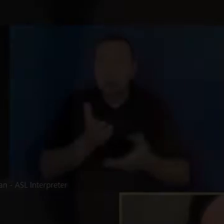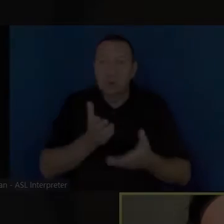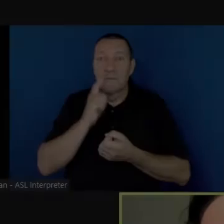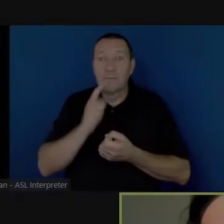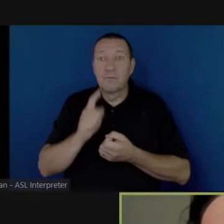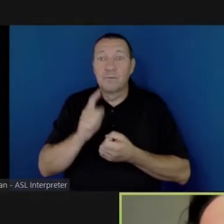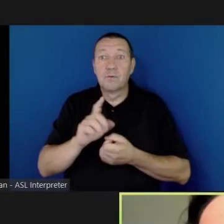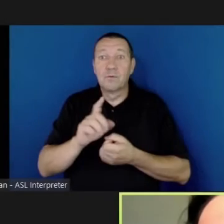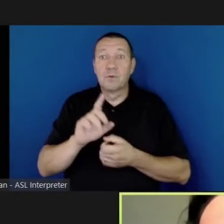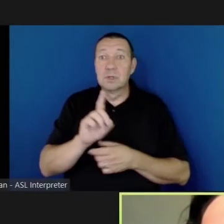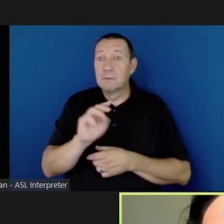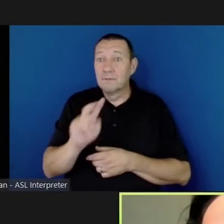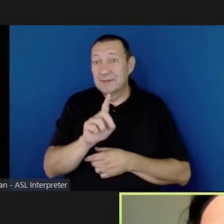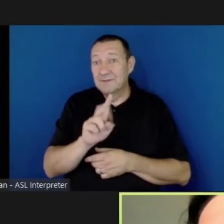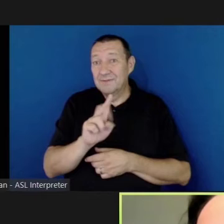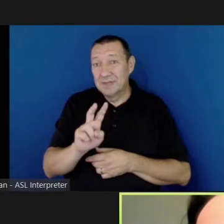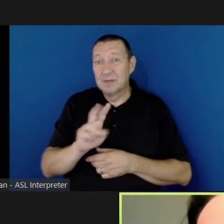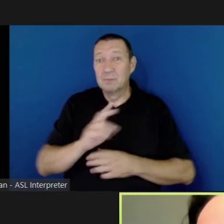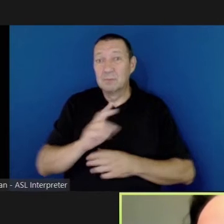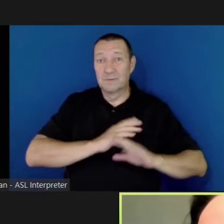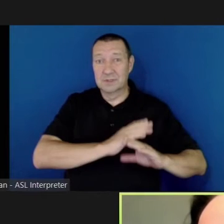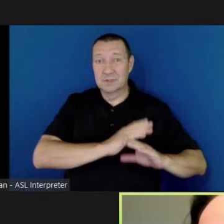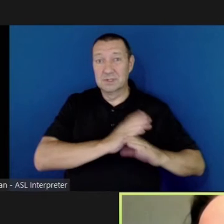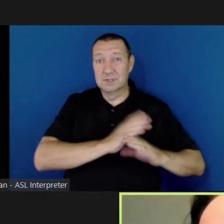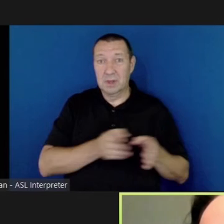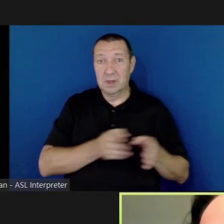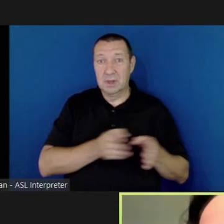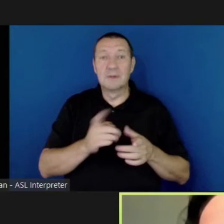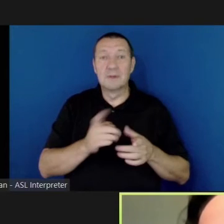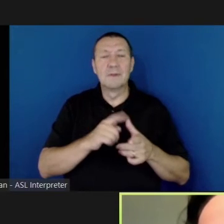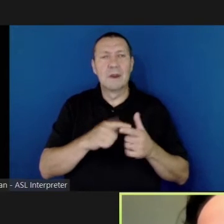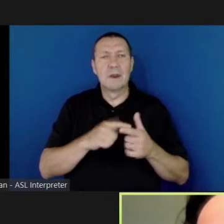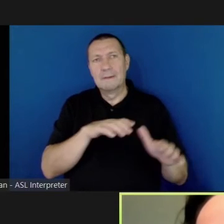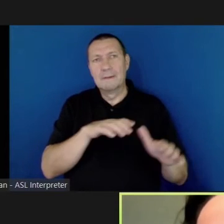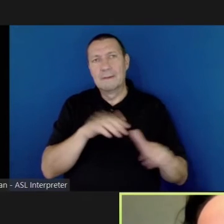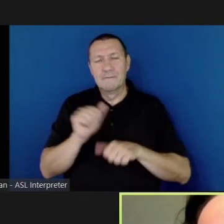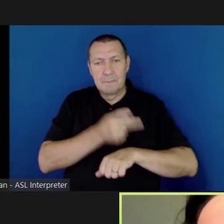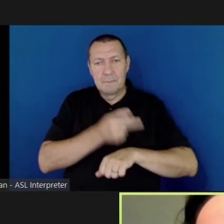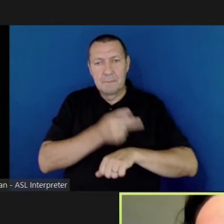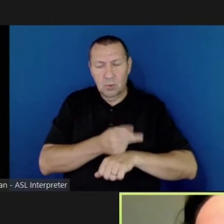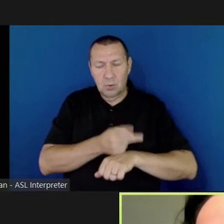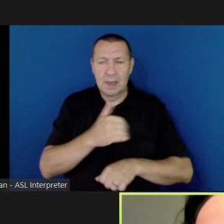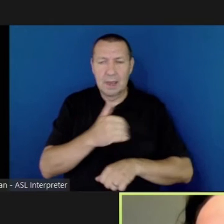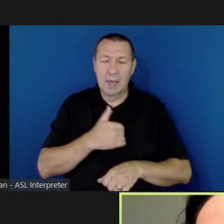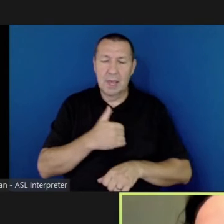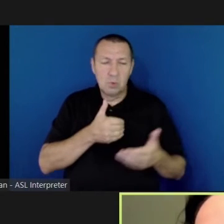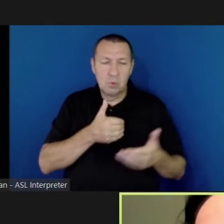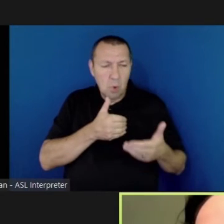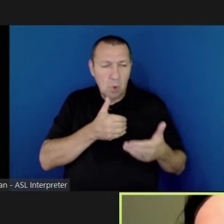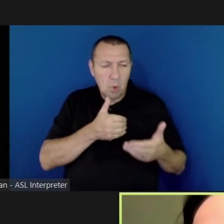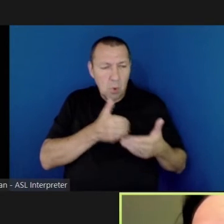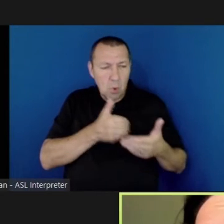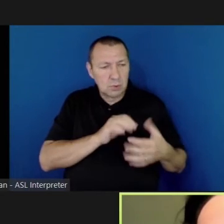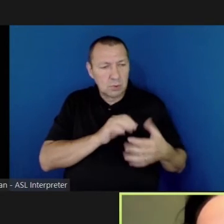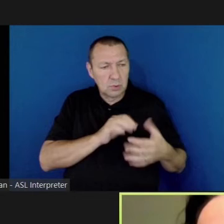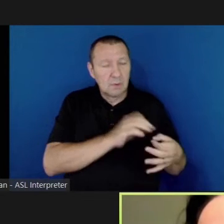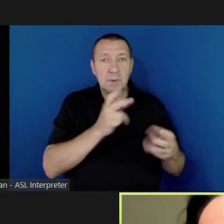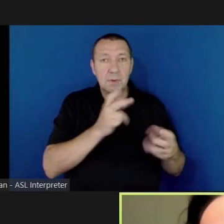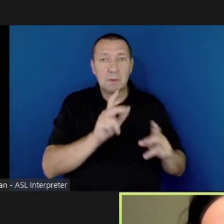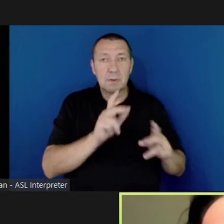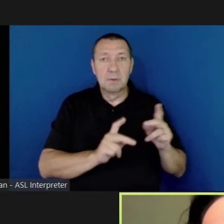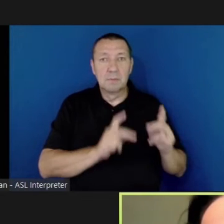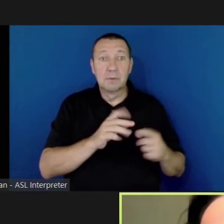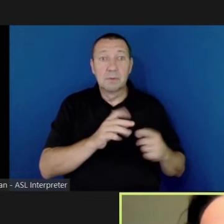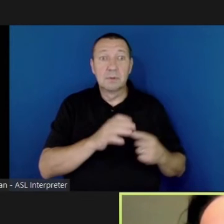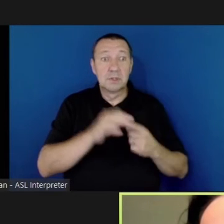prevention plans. And then when I left, I had such close relationships with so many people, especially girls,